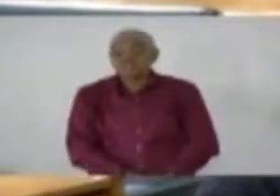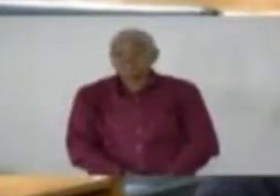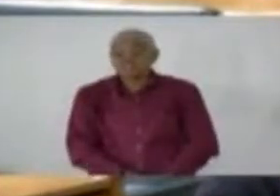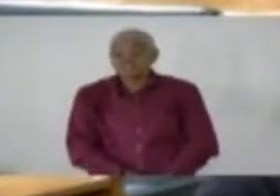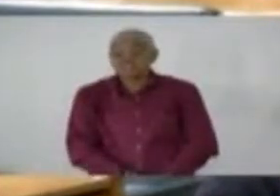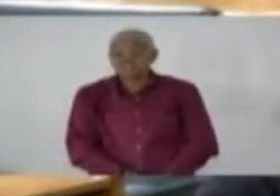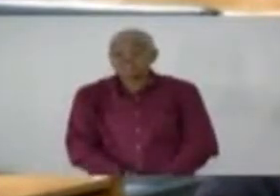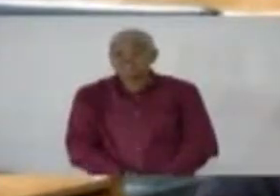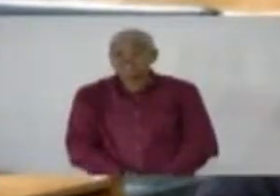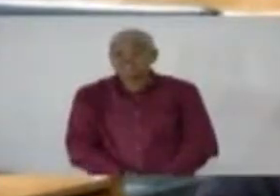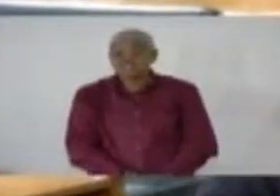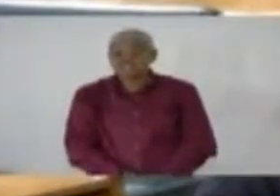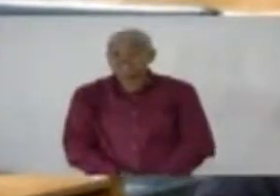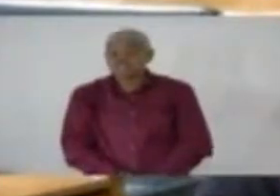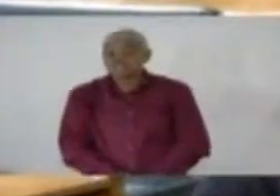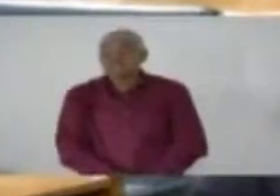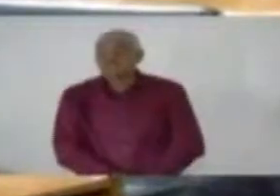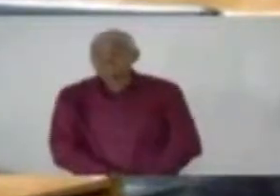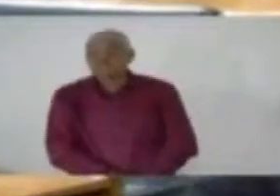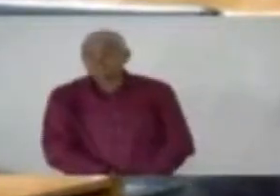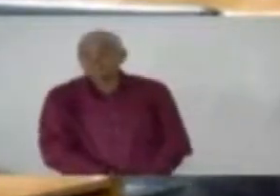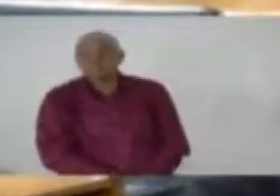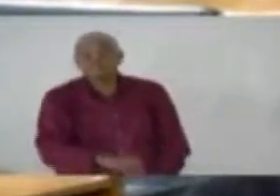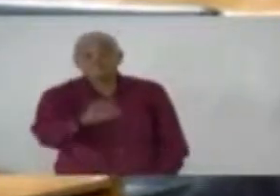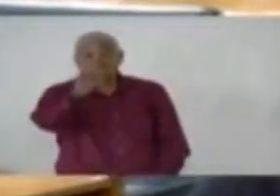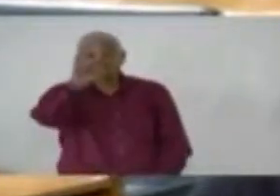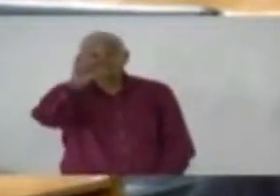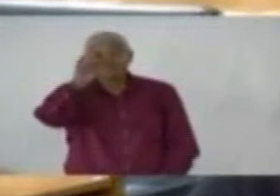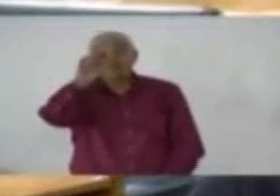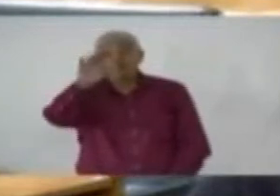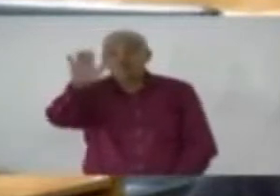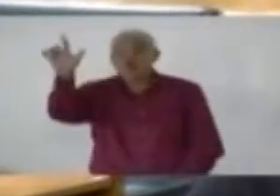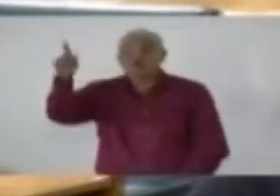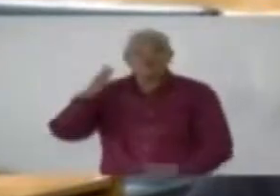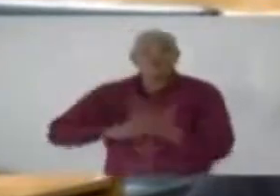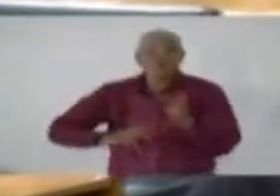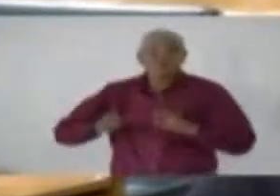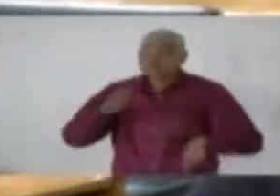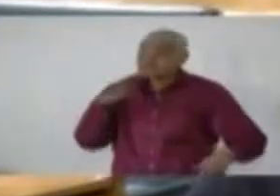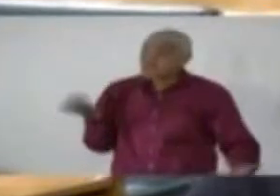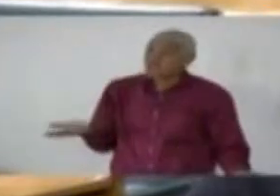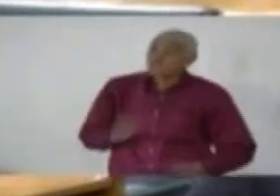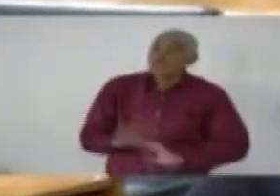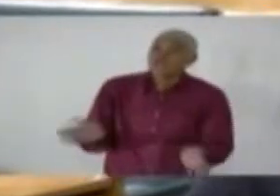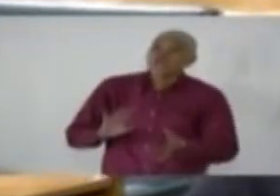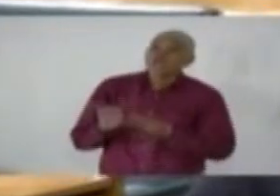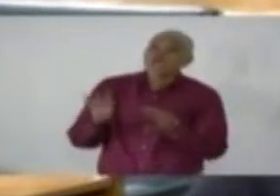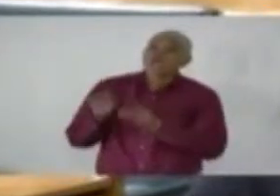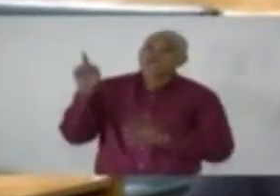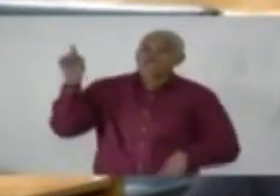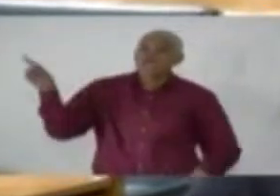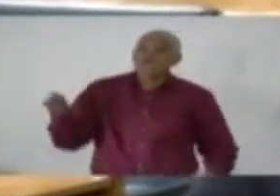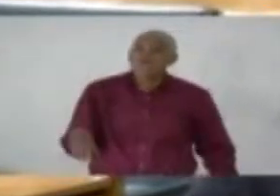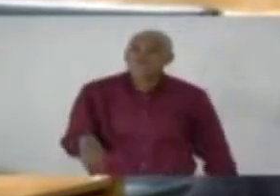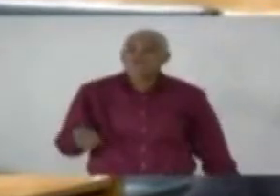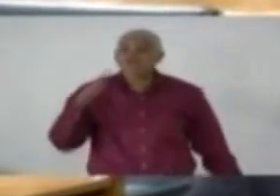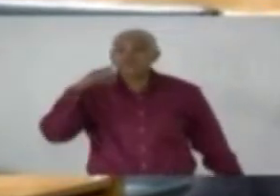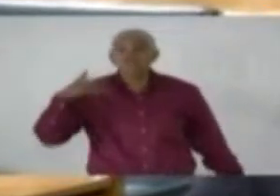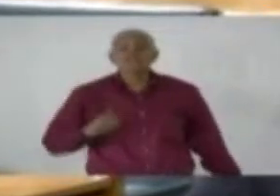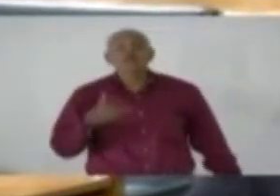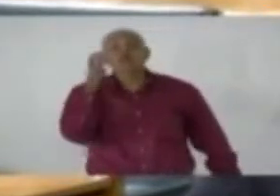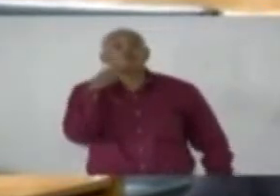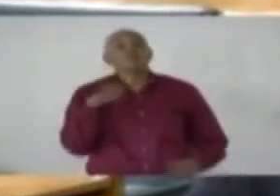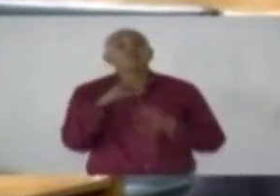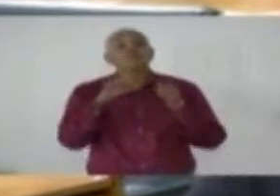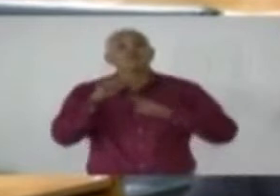No. Look at Singapore. Some people say don't talk about Singapore. I'm going tired to hear me talk about